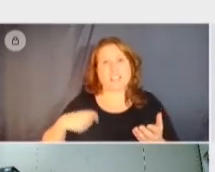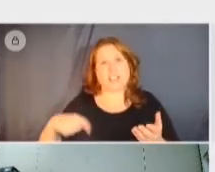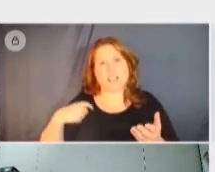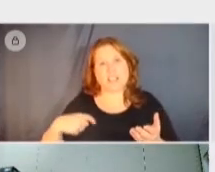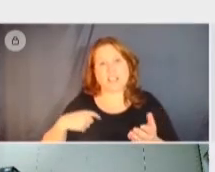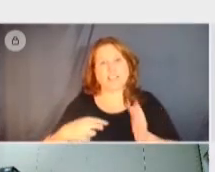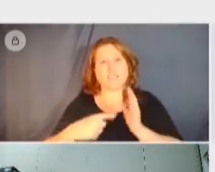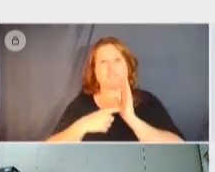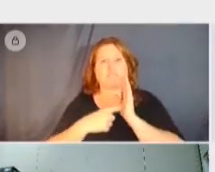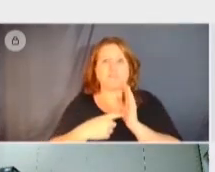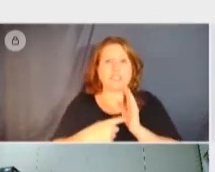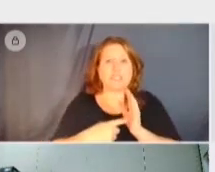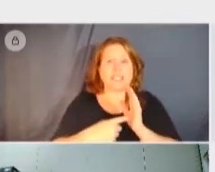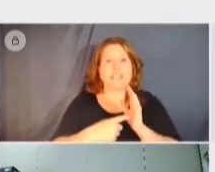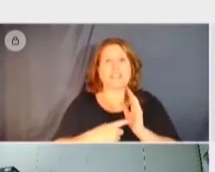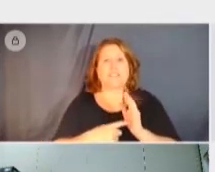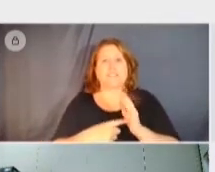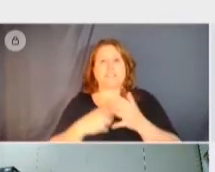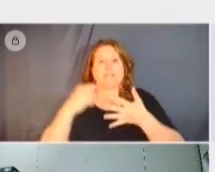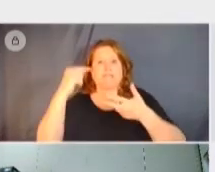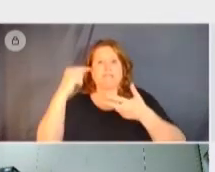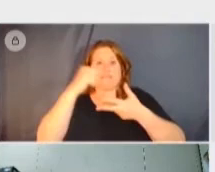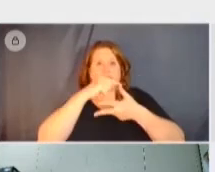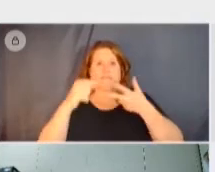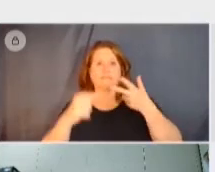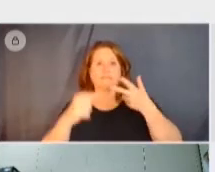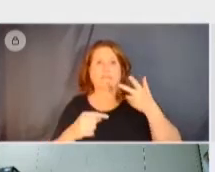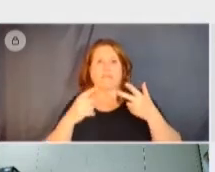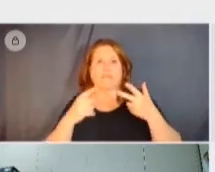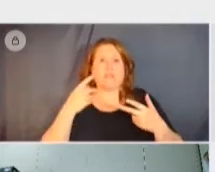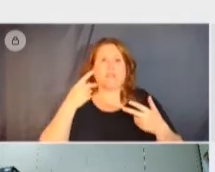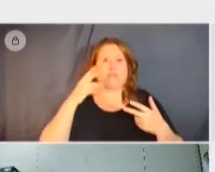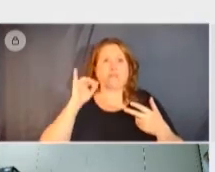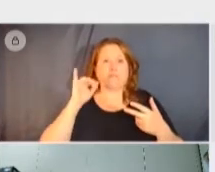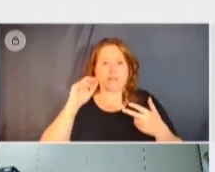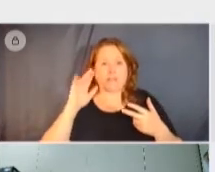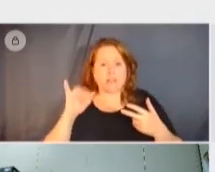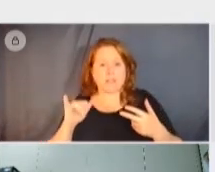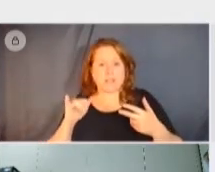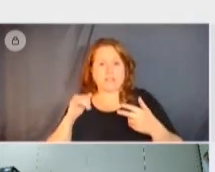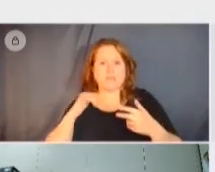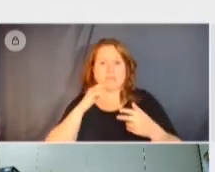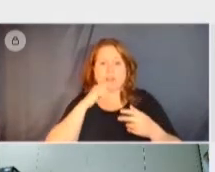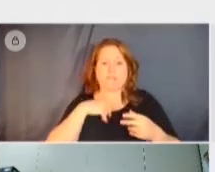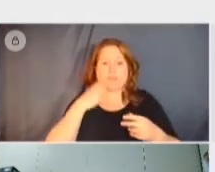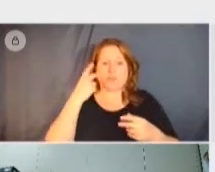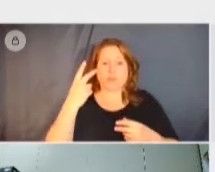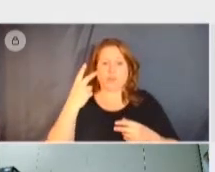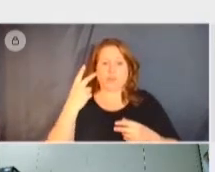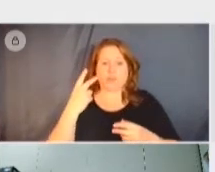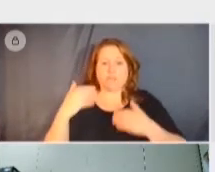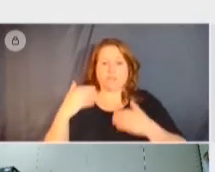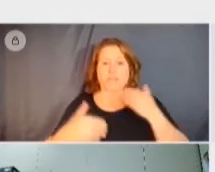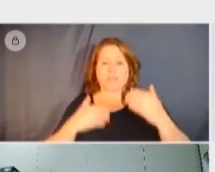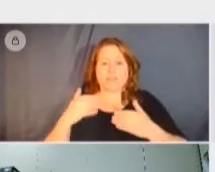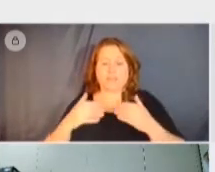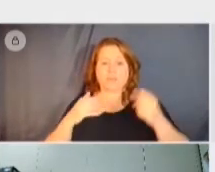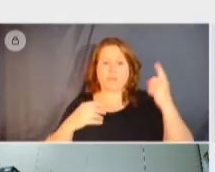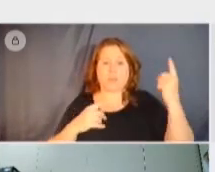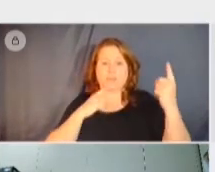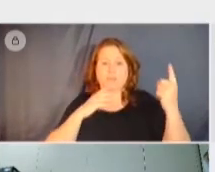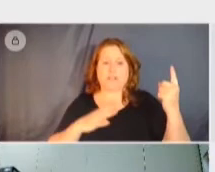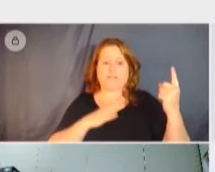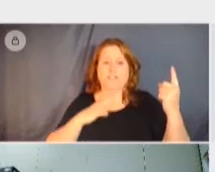list after the primary. With regard to those two processes, it was our first official foray into using the new CAPA